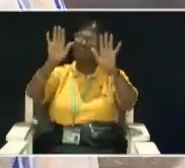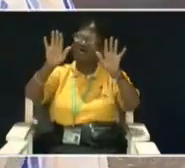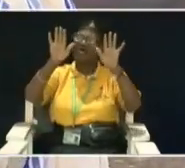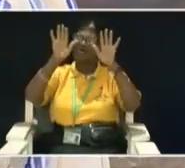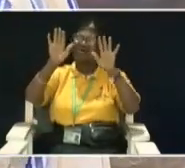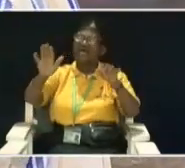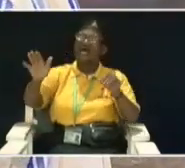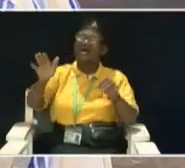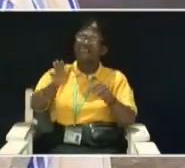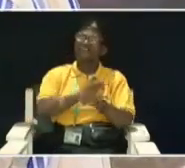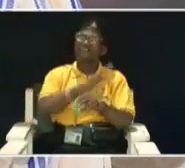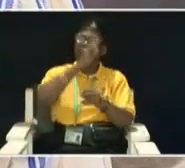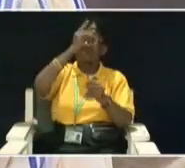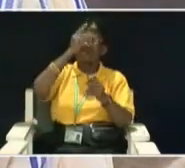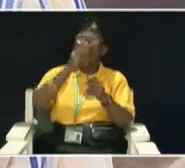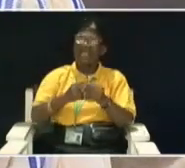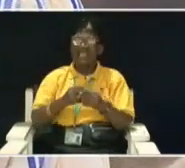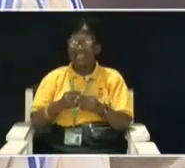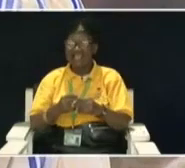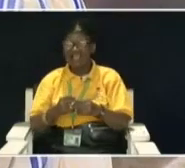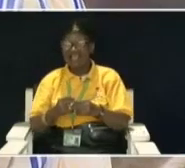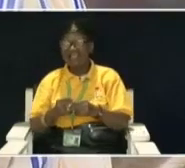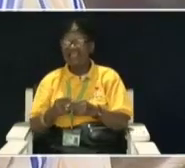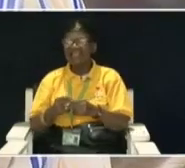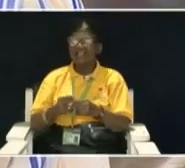That wonderful